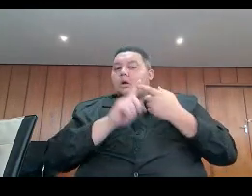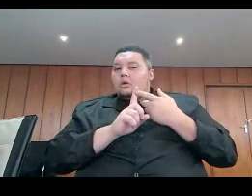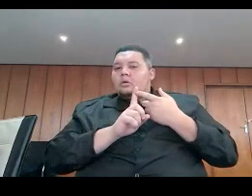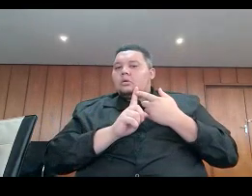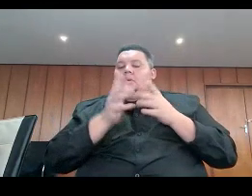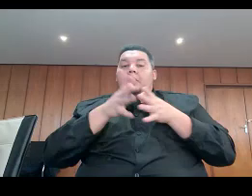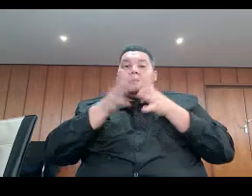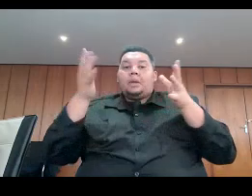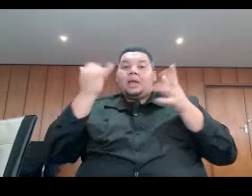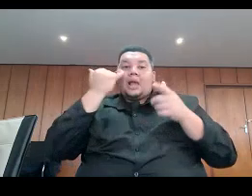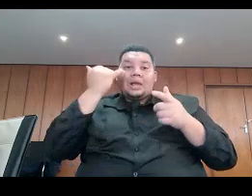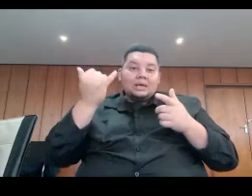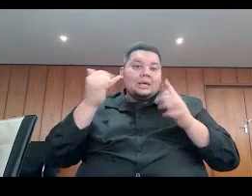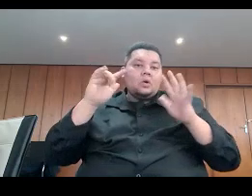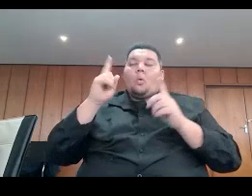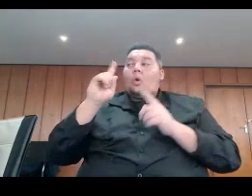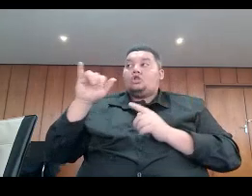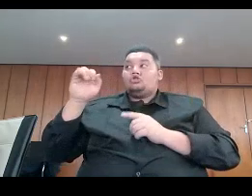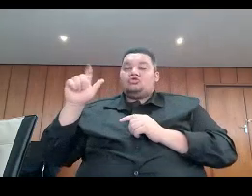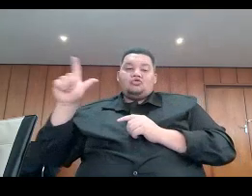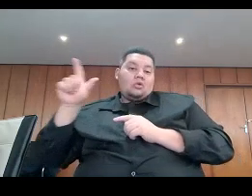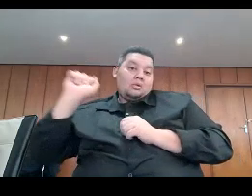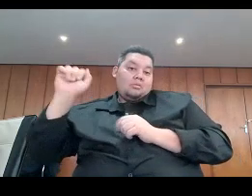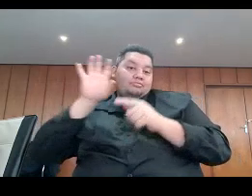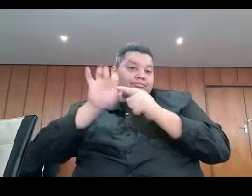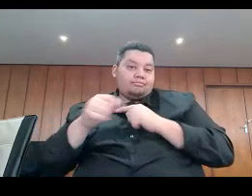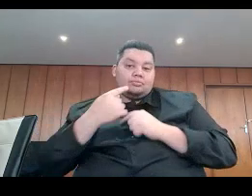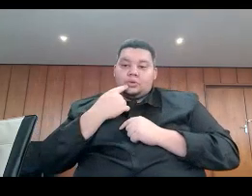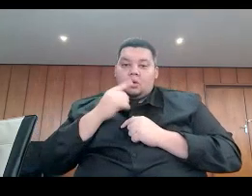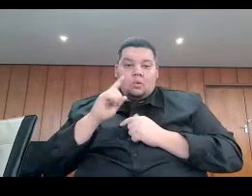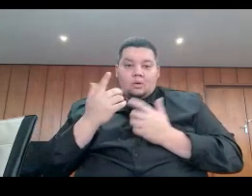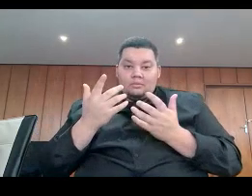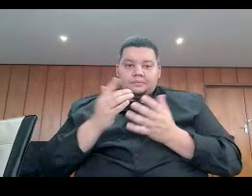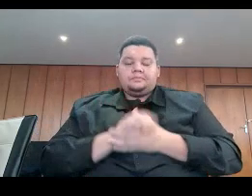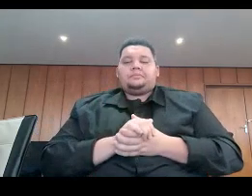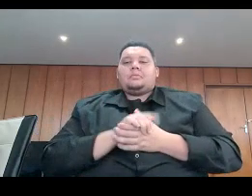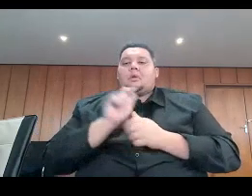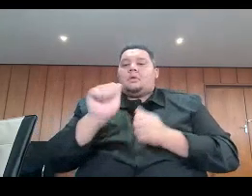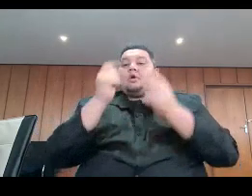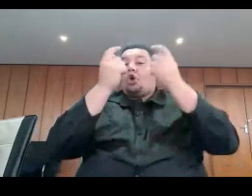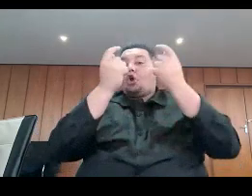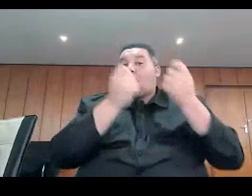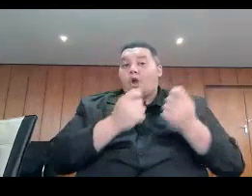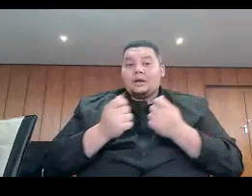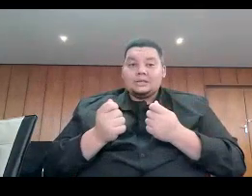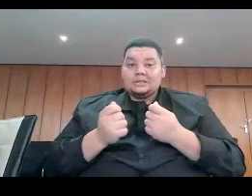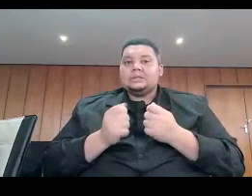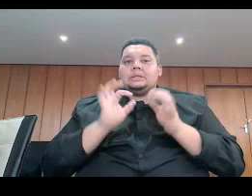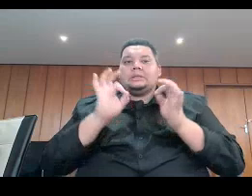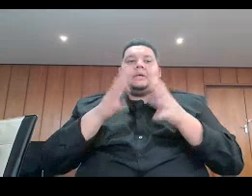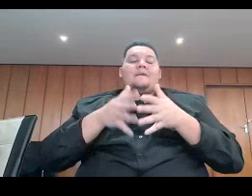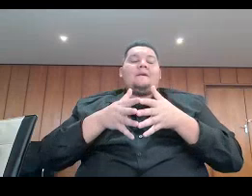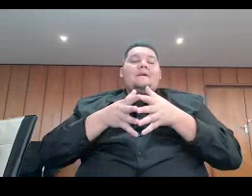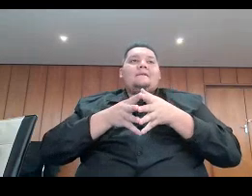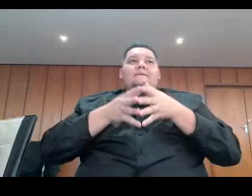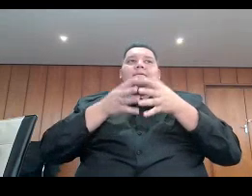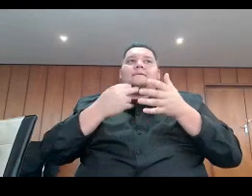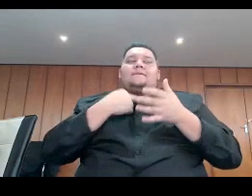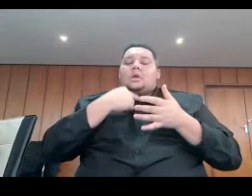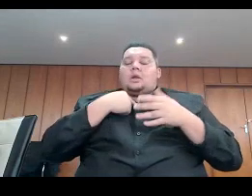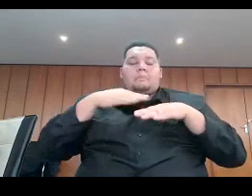the big aspects of what Jill has found is that the costing is of very, very